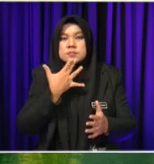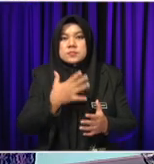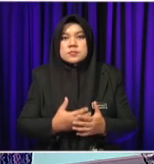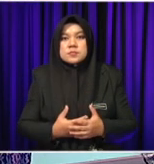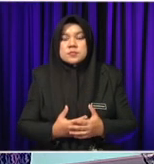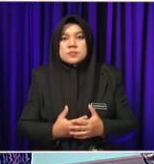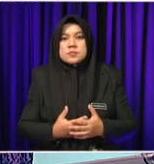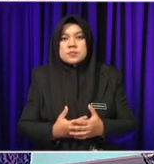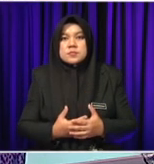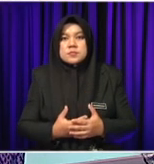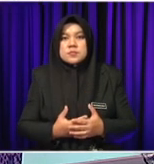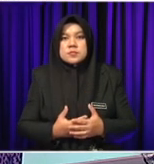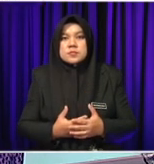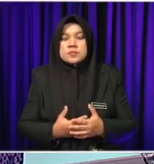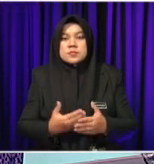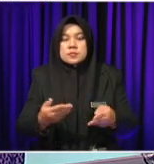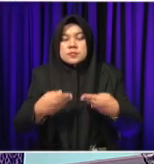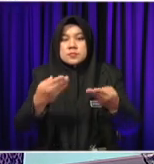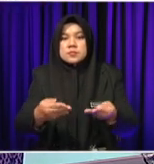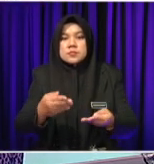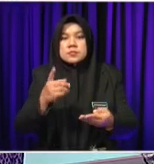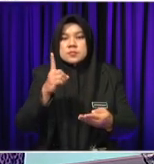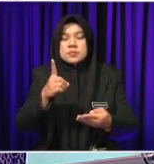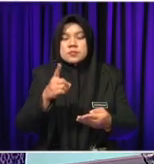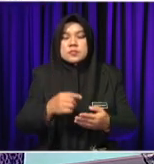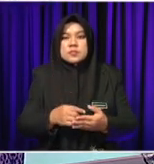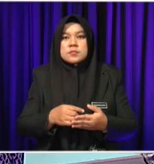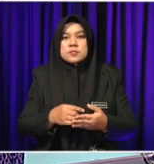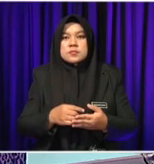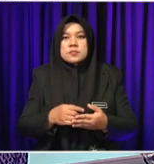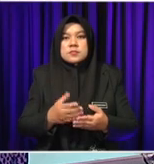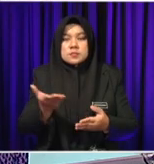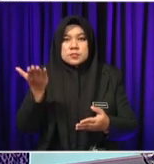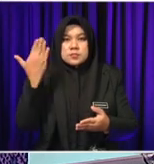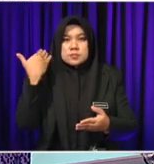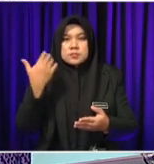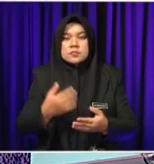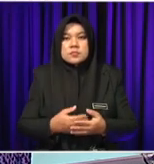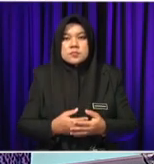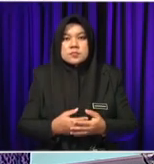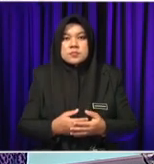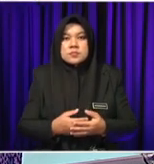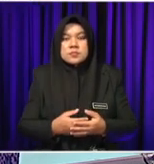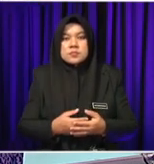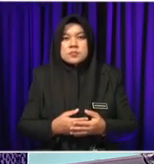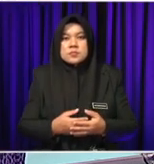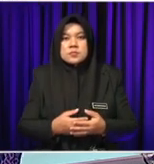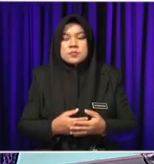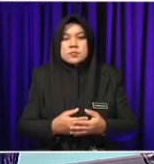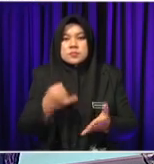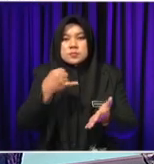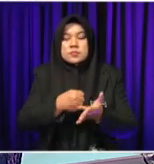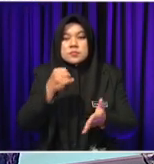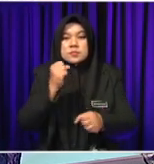boys viewers out there, now, let me just give you a very short recap from these few colours that I've already mentioned. Mm-hmm. Now, it's your